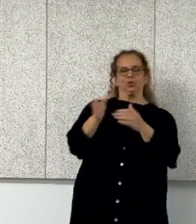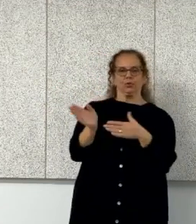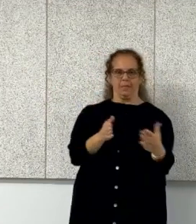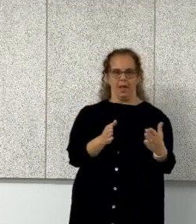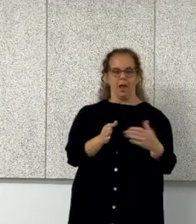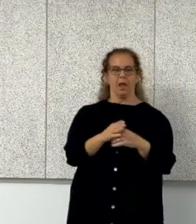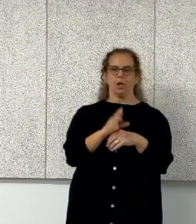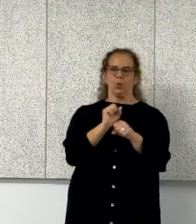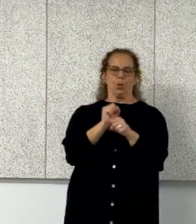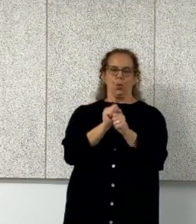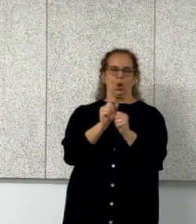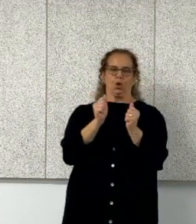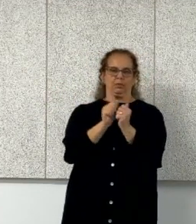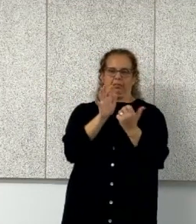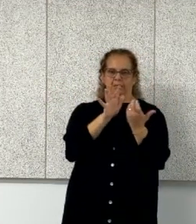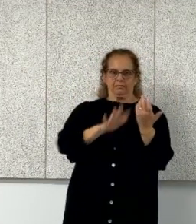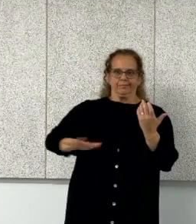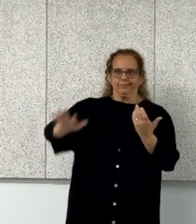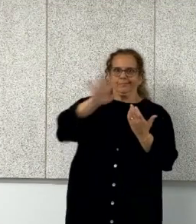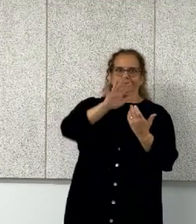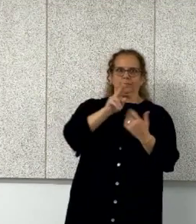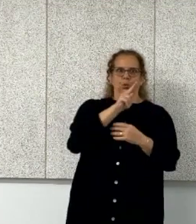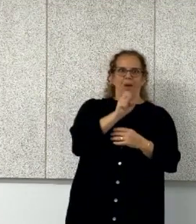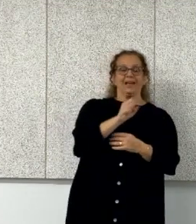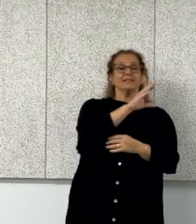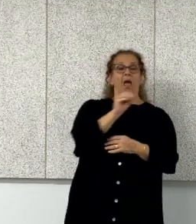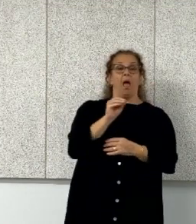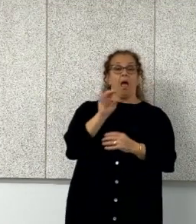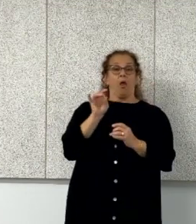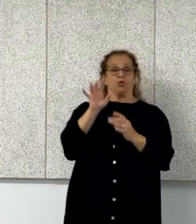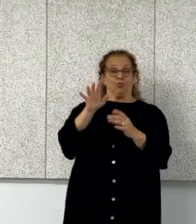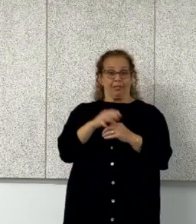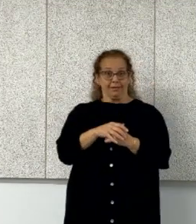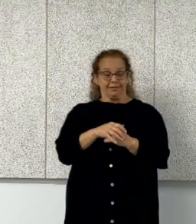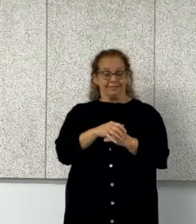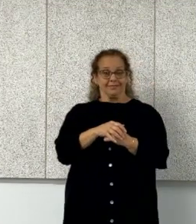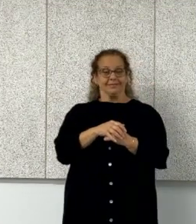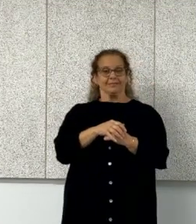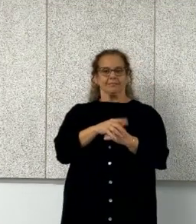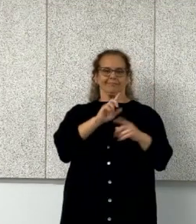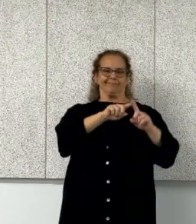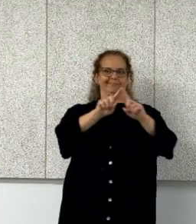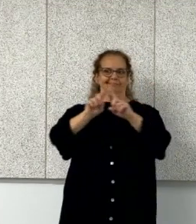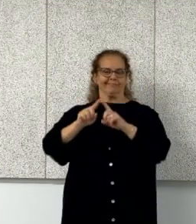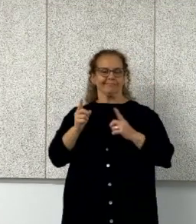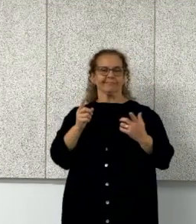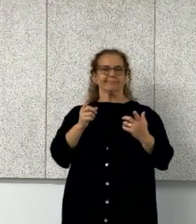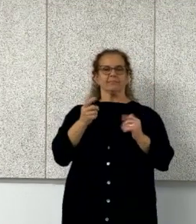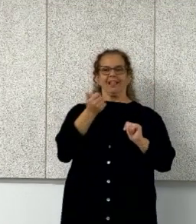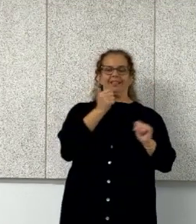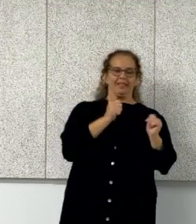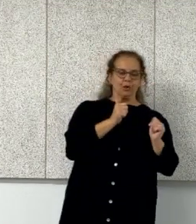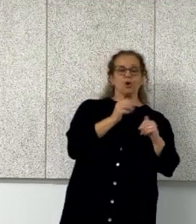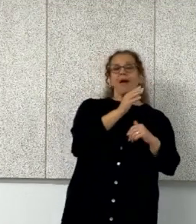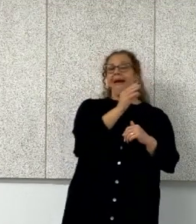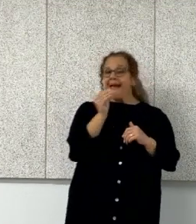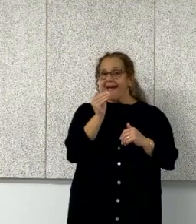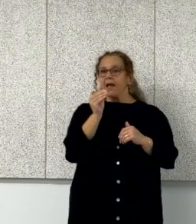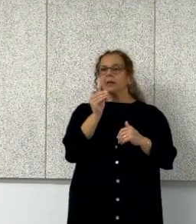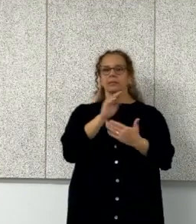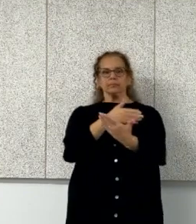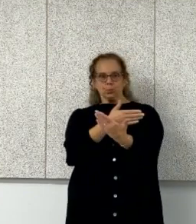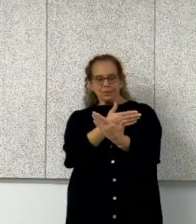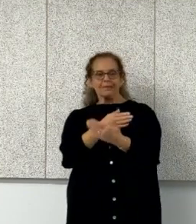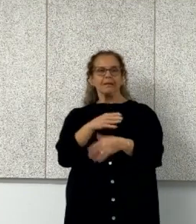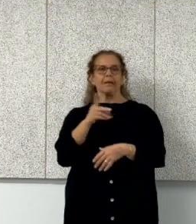organizations across the US and in Australia of all different genres. So we work with theaters, but we also work with classical music,